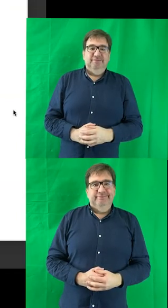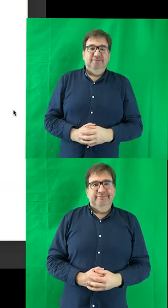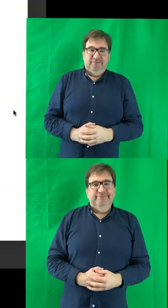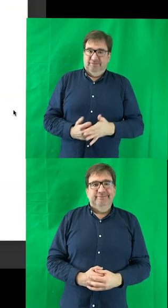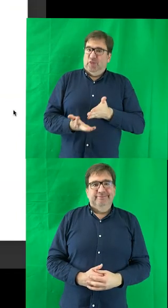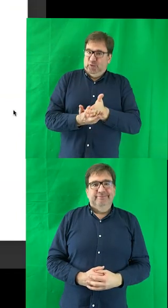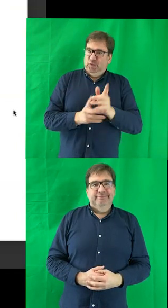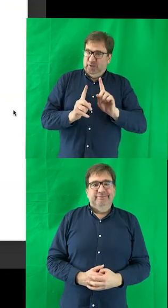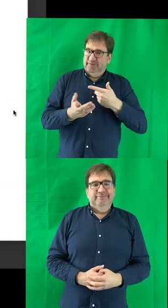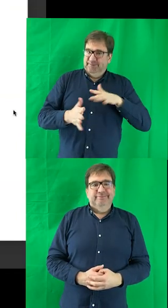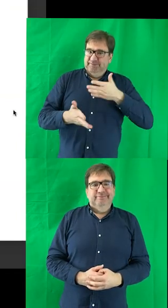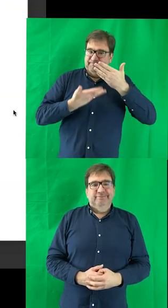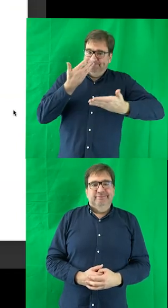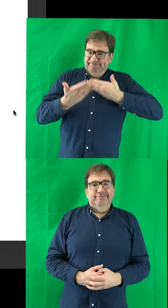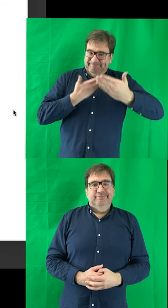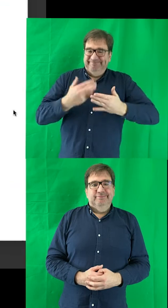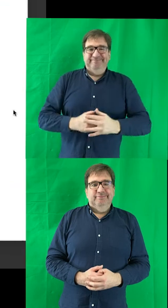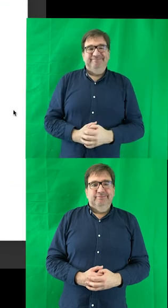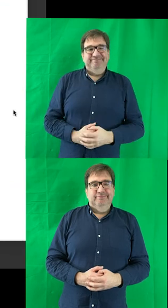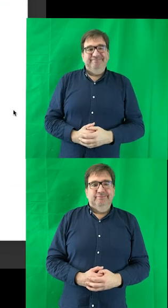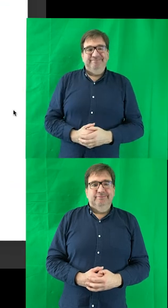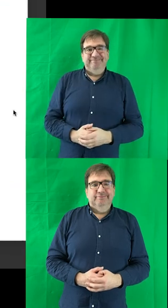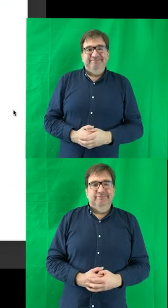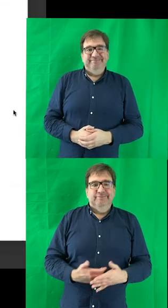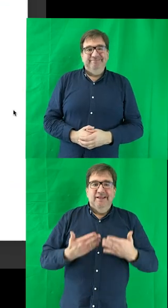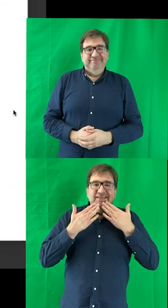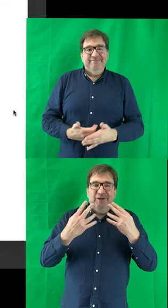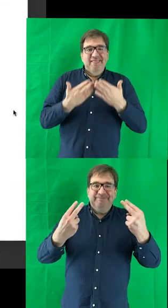characteristics along the dimensions that I've outlined.